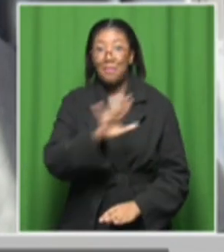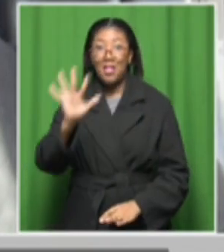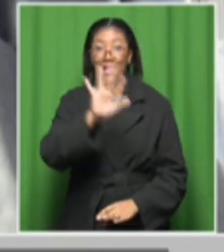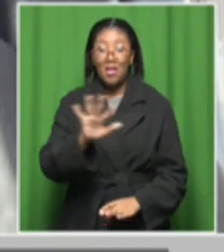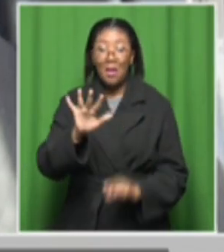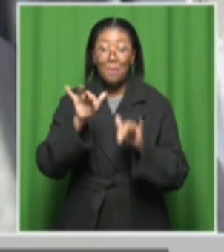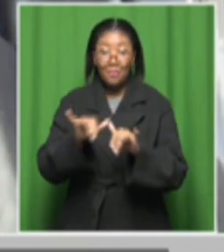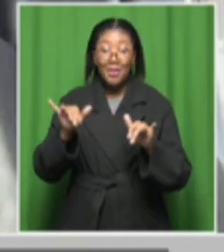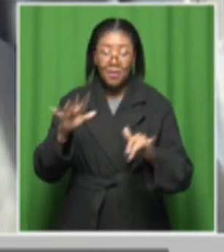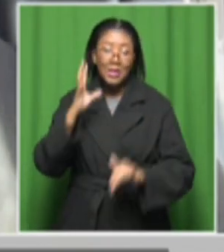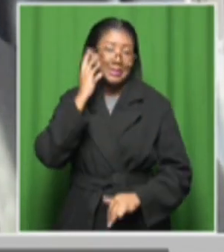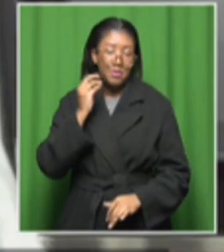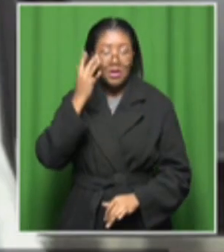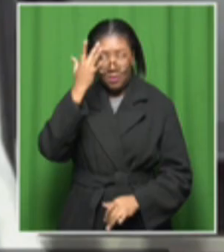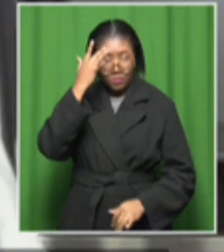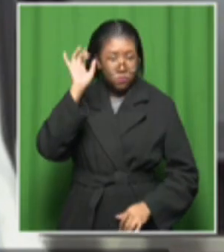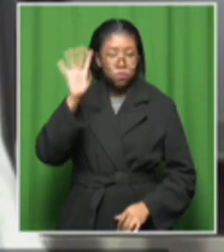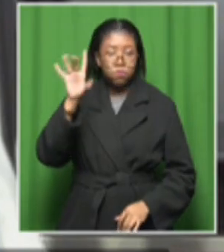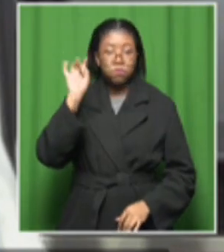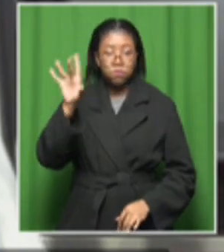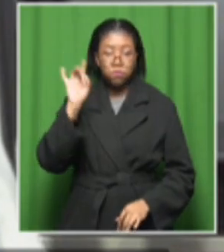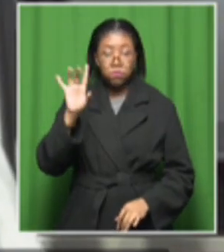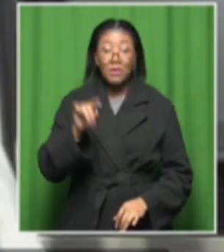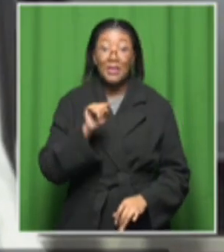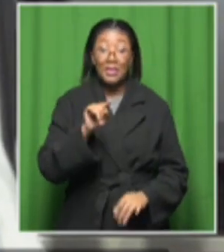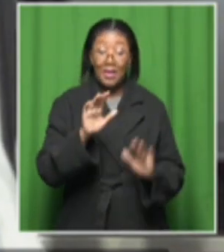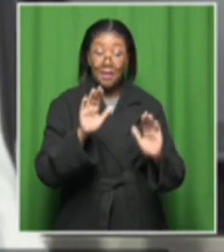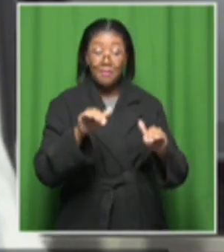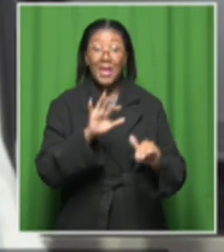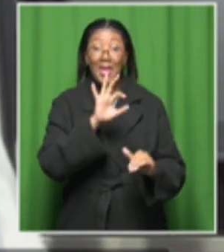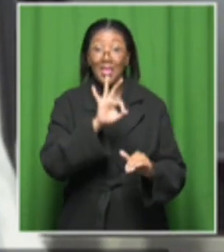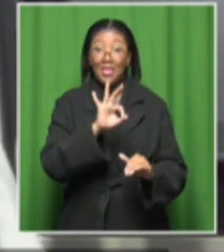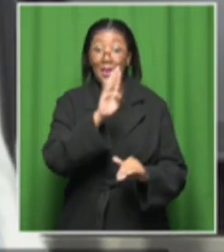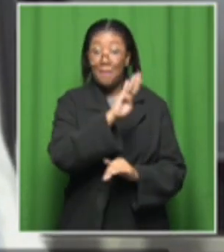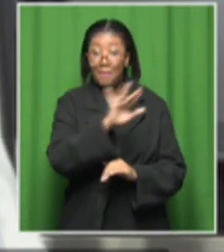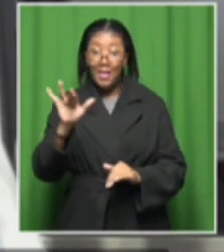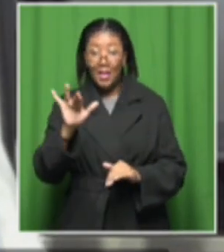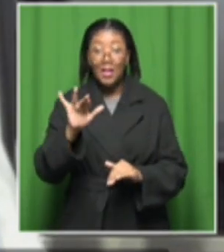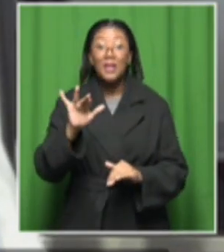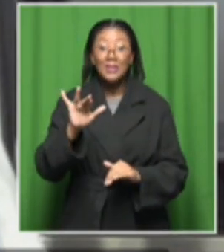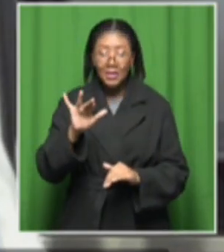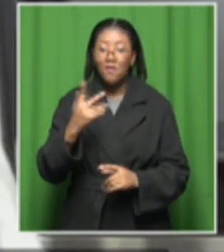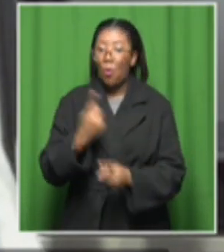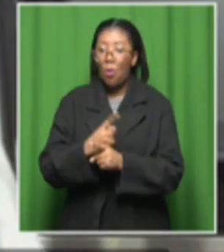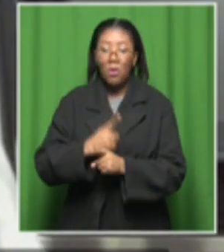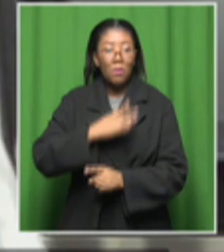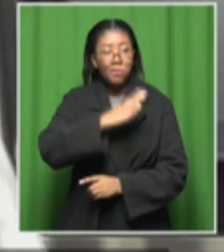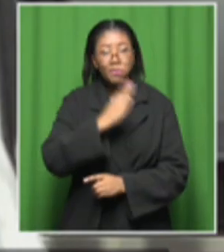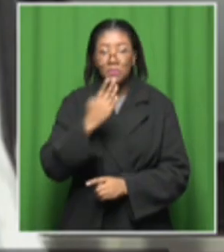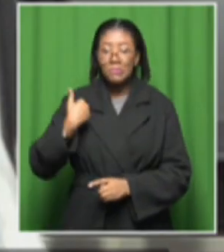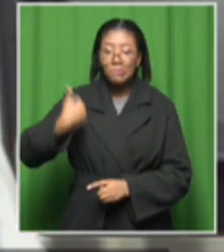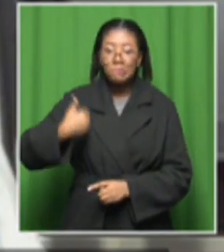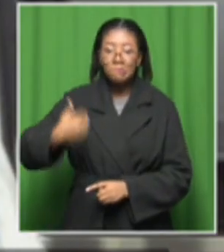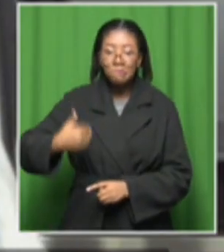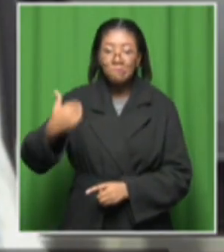from headaches. And out of the 3 billion patients, majority of them are primary headaches. So